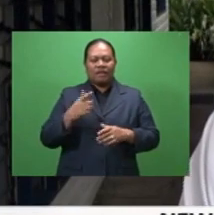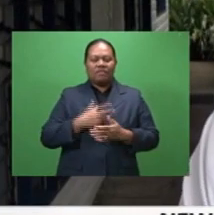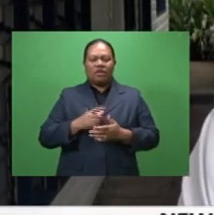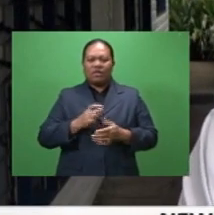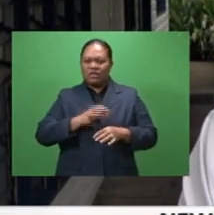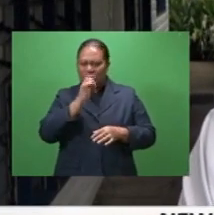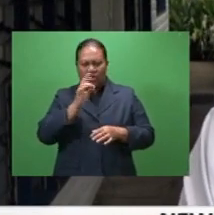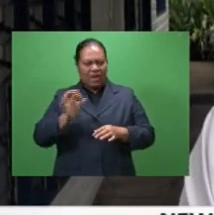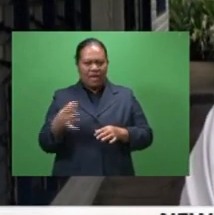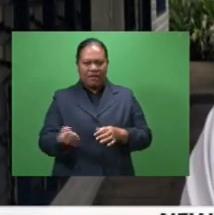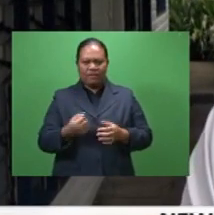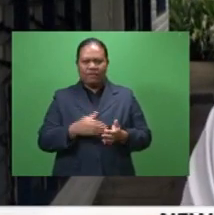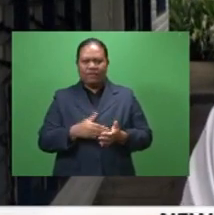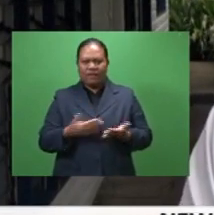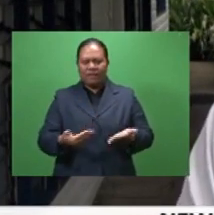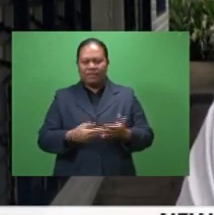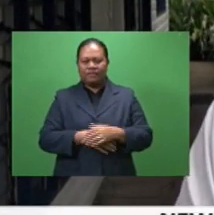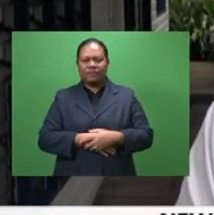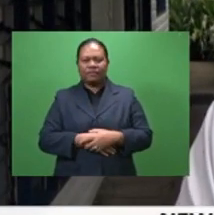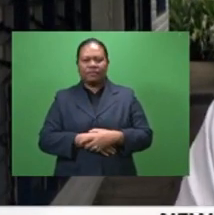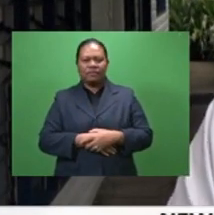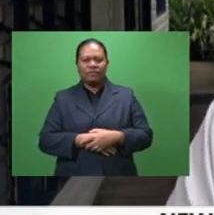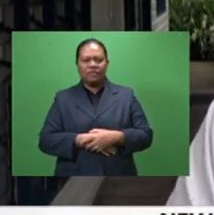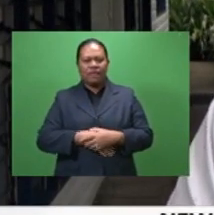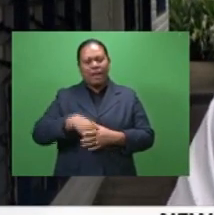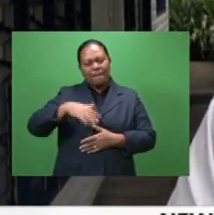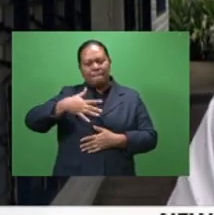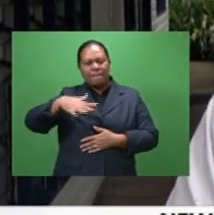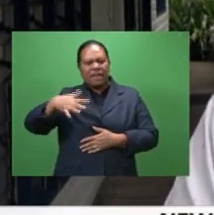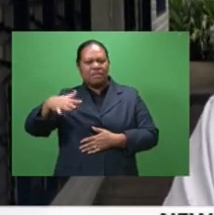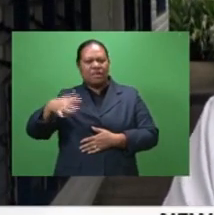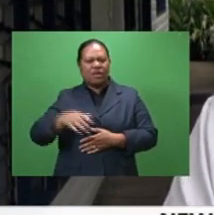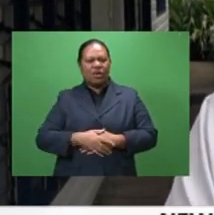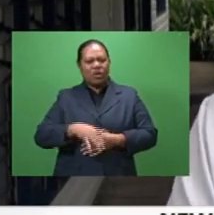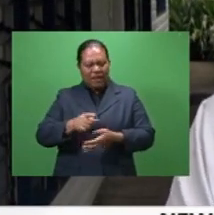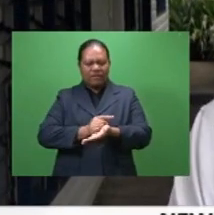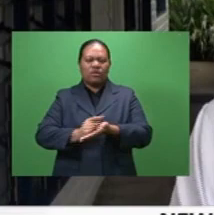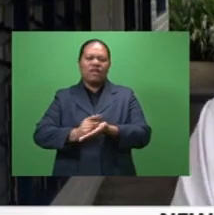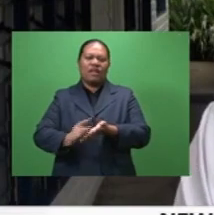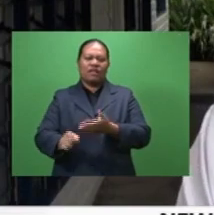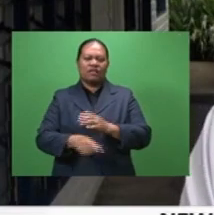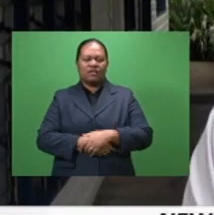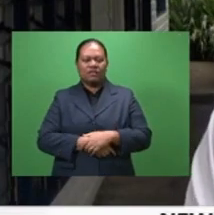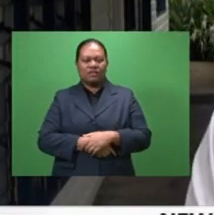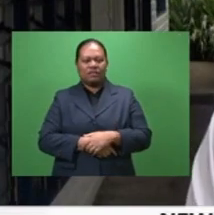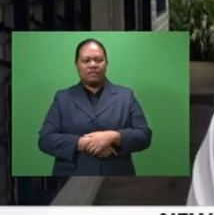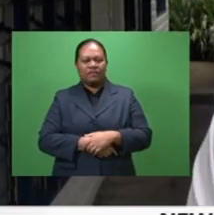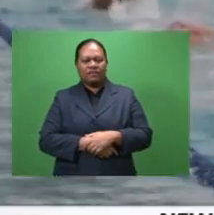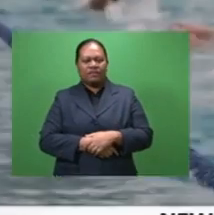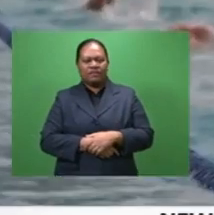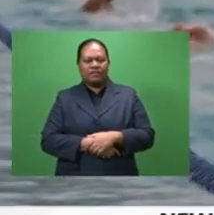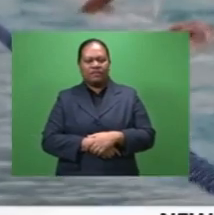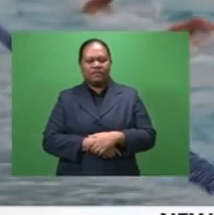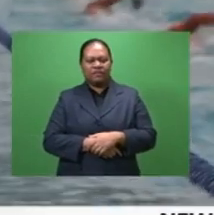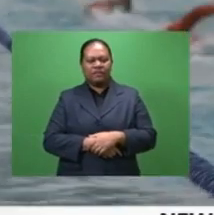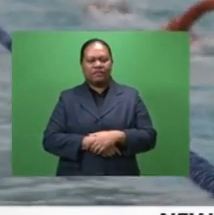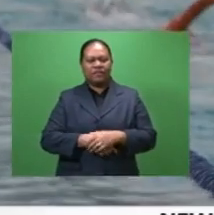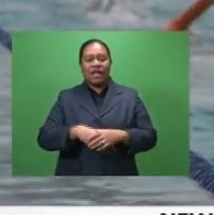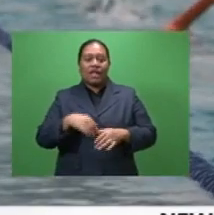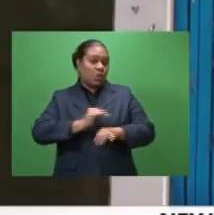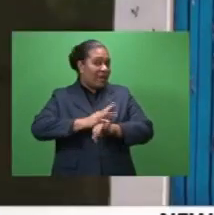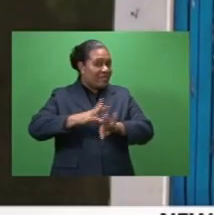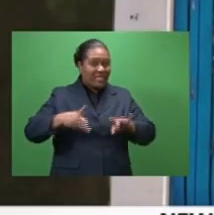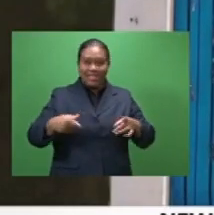August. Or maybe even if we can have a later, it may be the 1st of September. Once